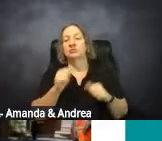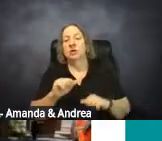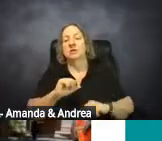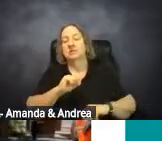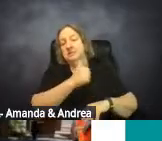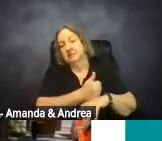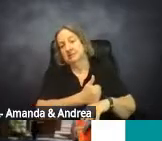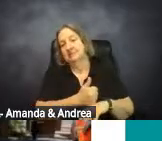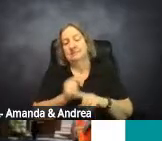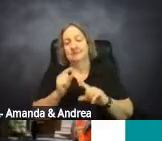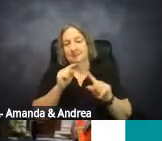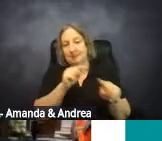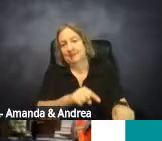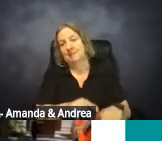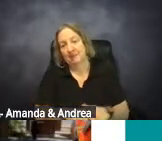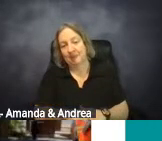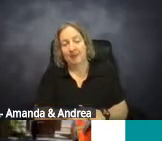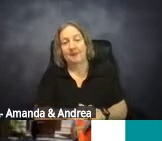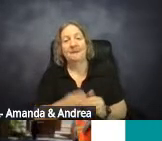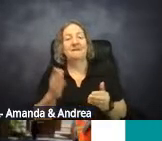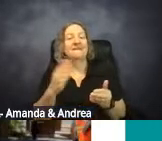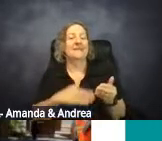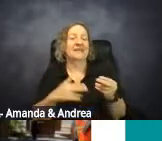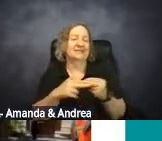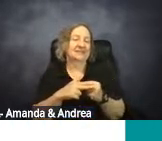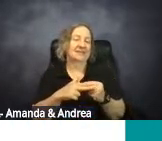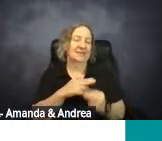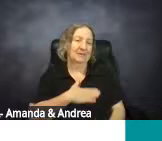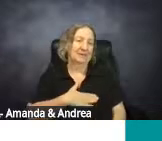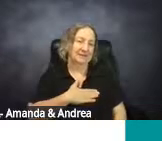scheduled. So next slide, please.